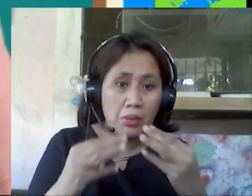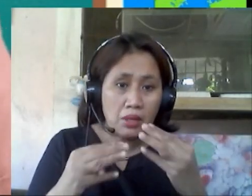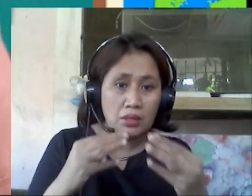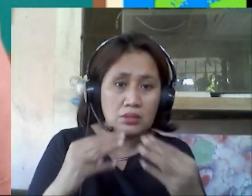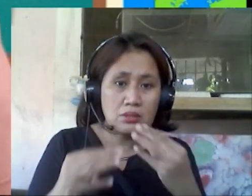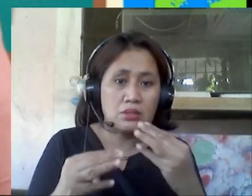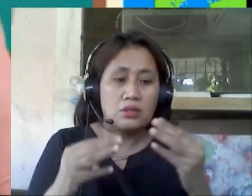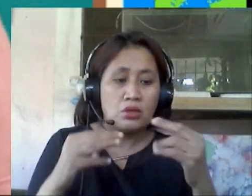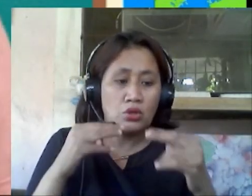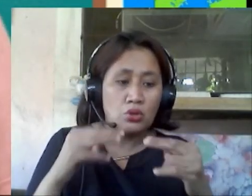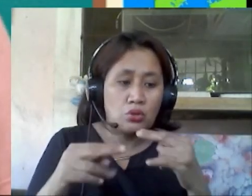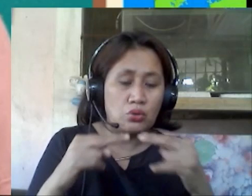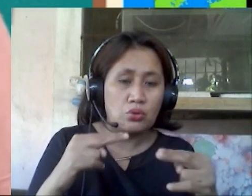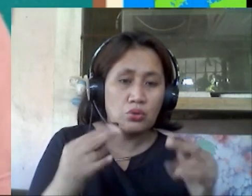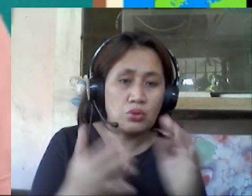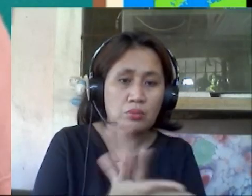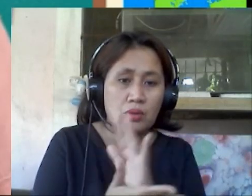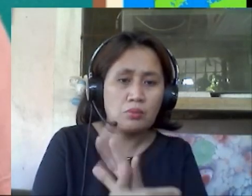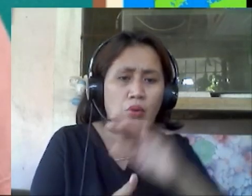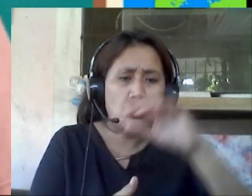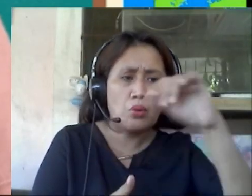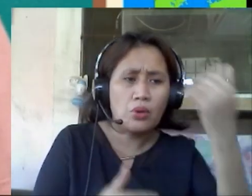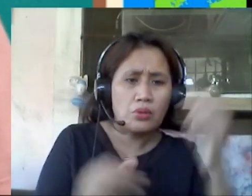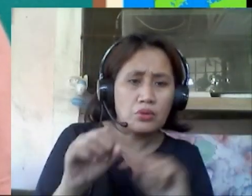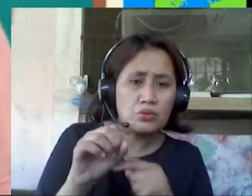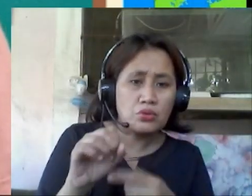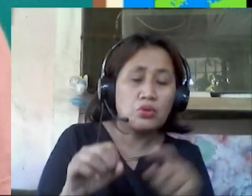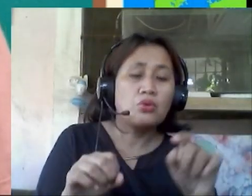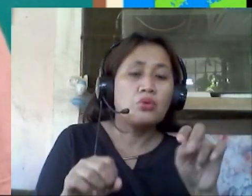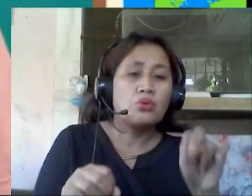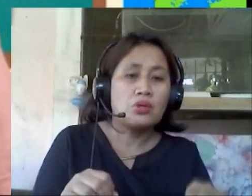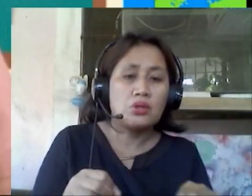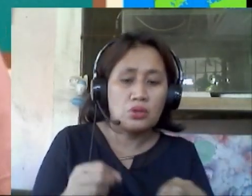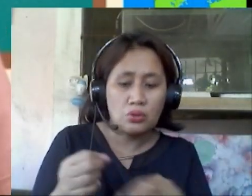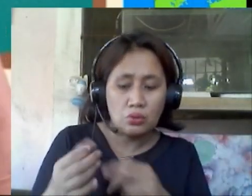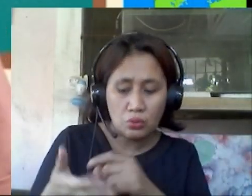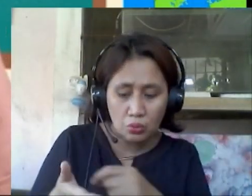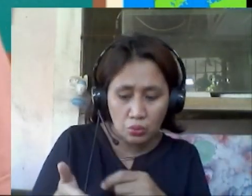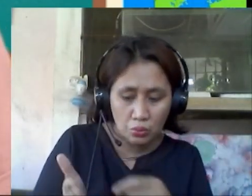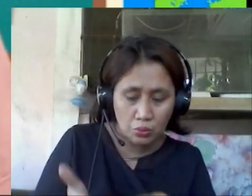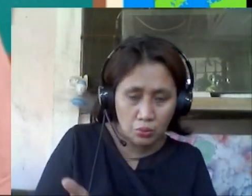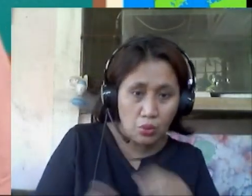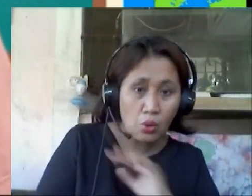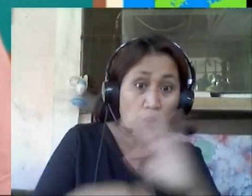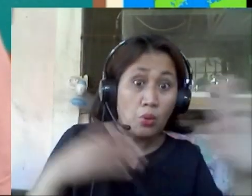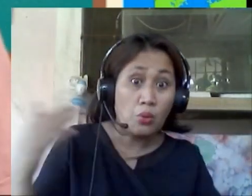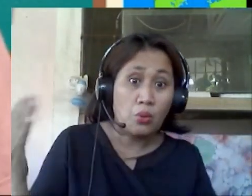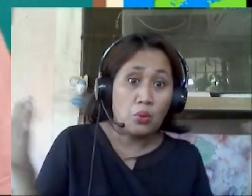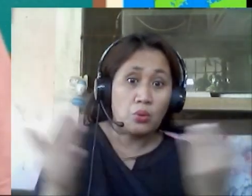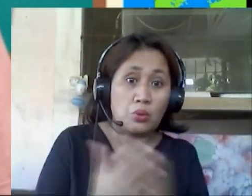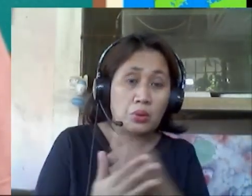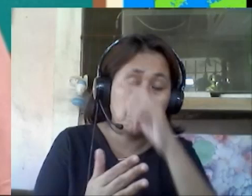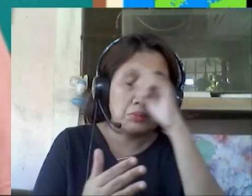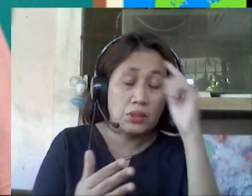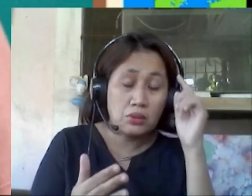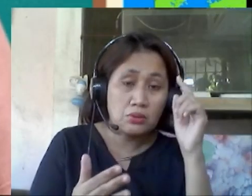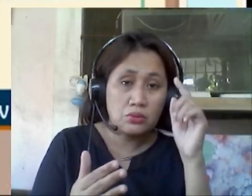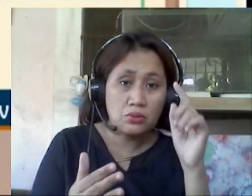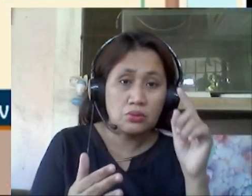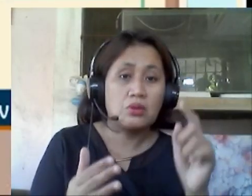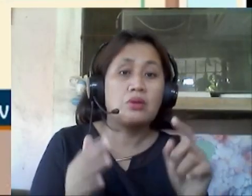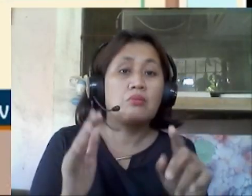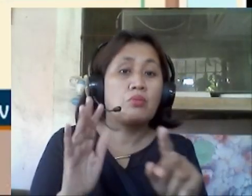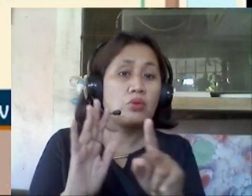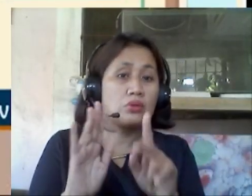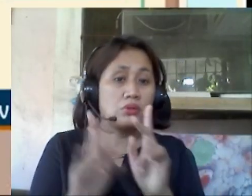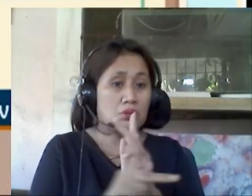newspaper, or other sources, you need to write or list them since they are actually protected by the law.